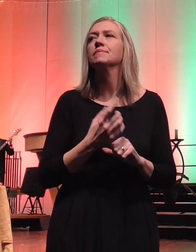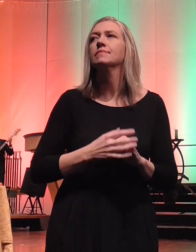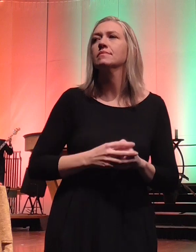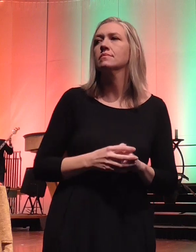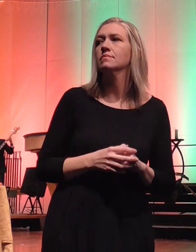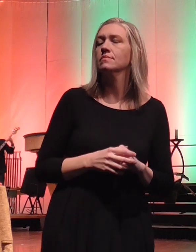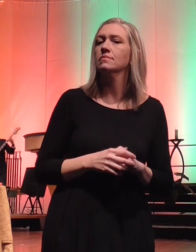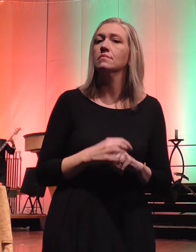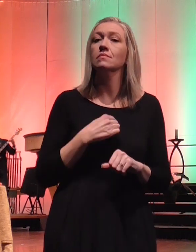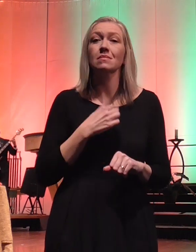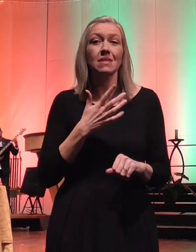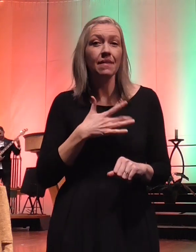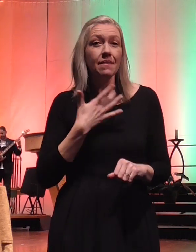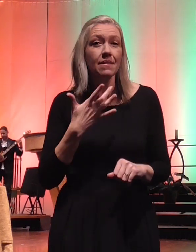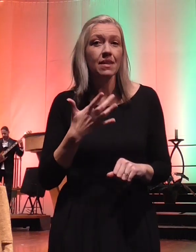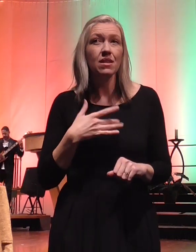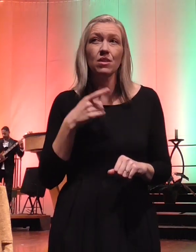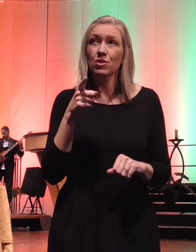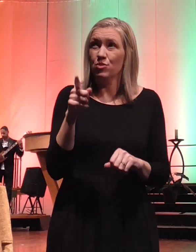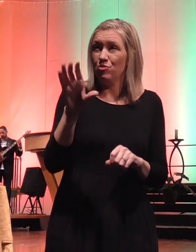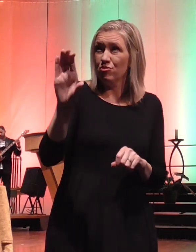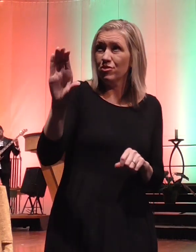Oh, I feel you,